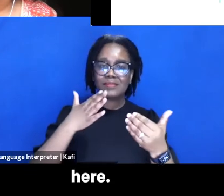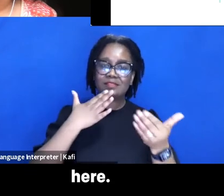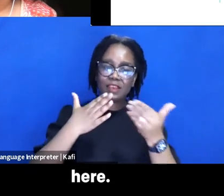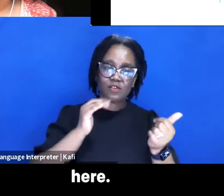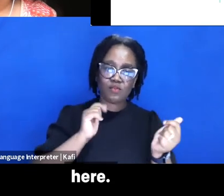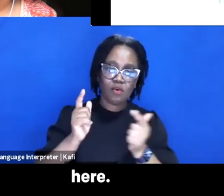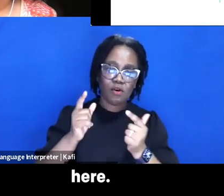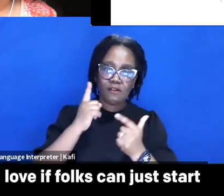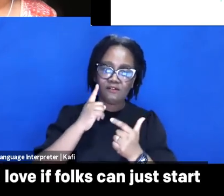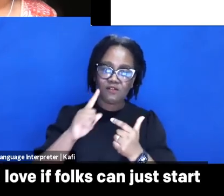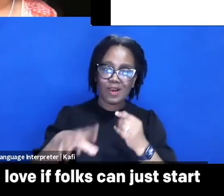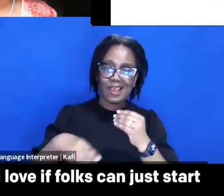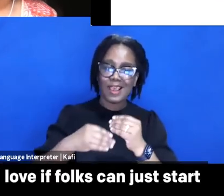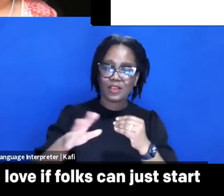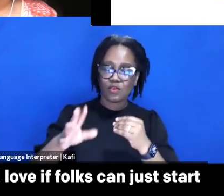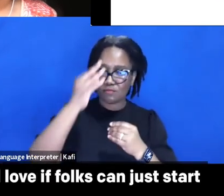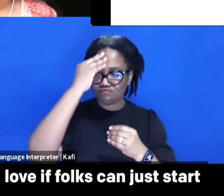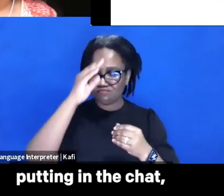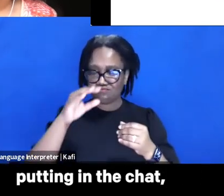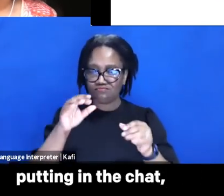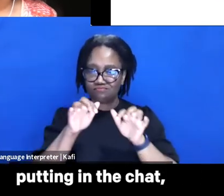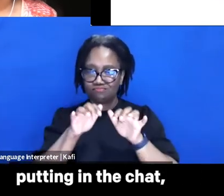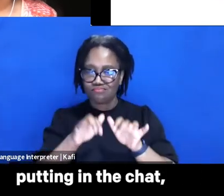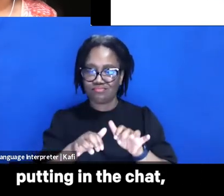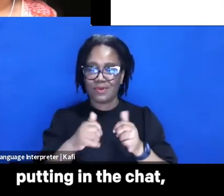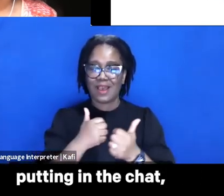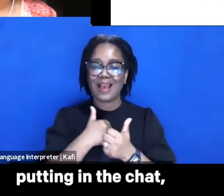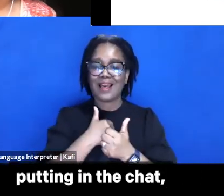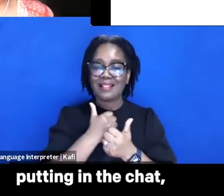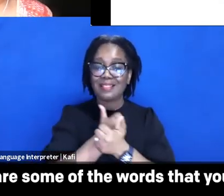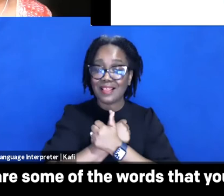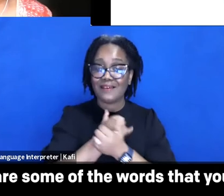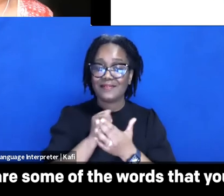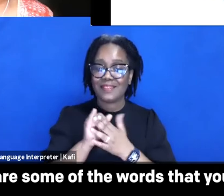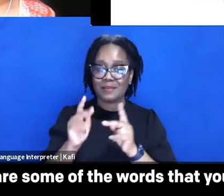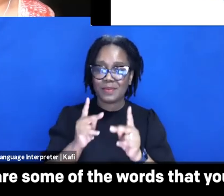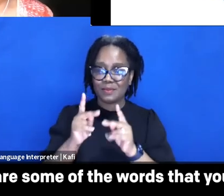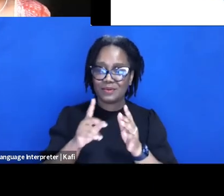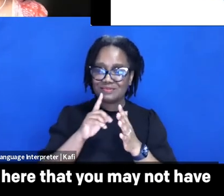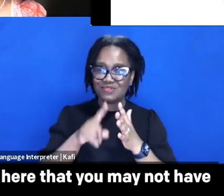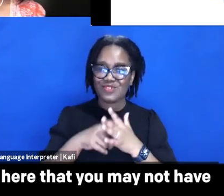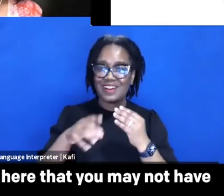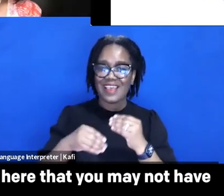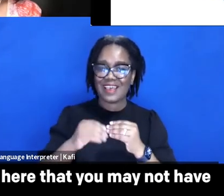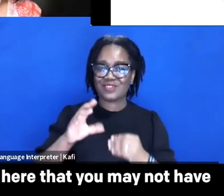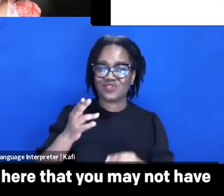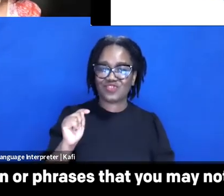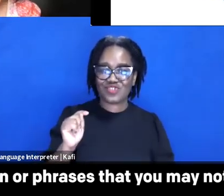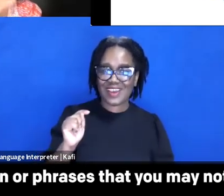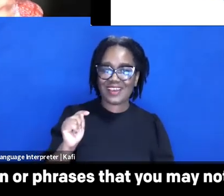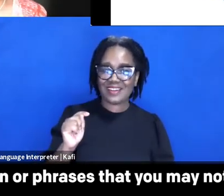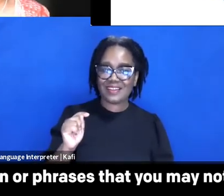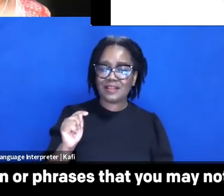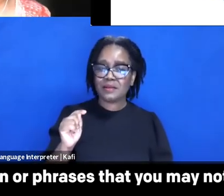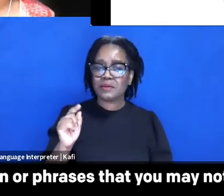contributing here. I'd love if folks can just start putting in the chat, what are some of the words that you see here that you may not have written,